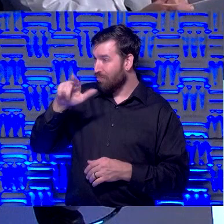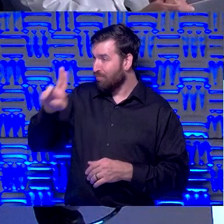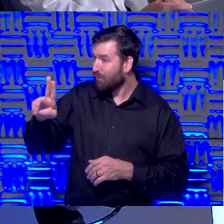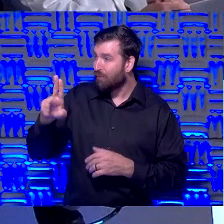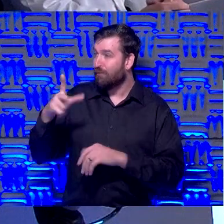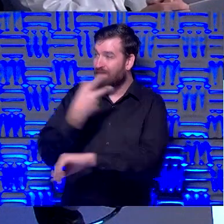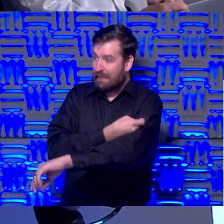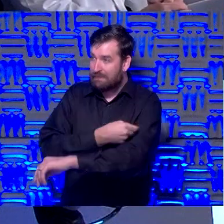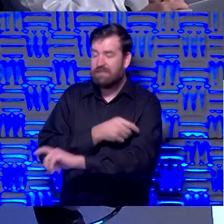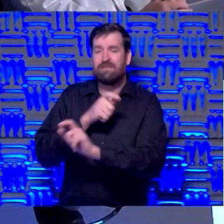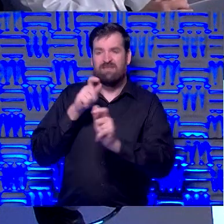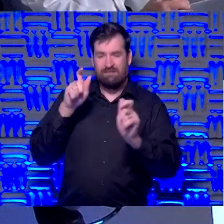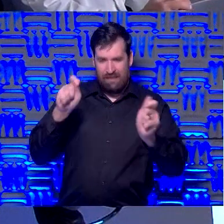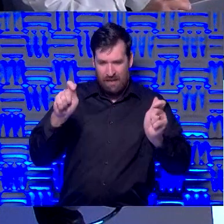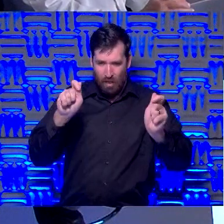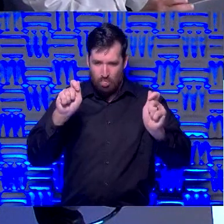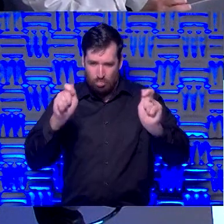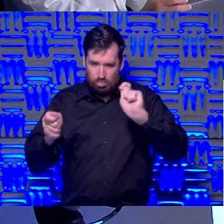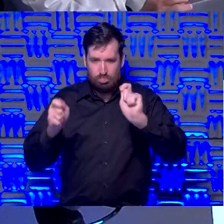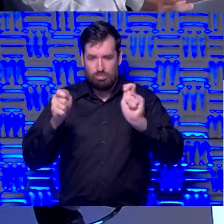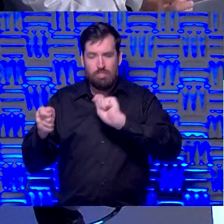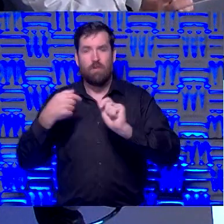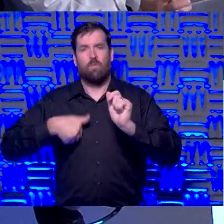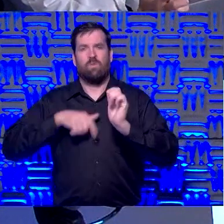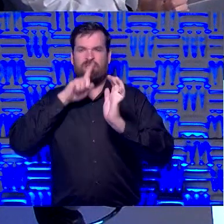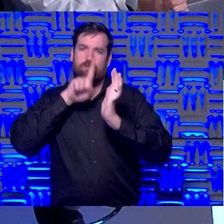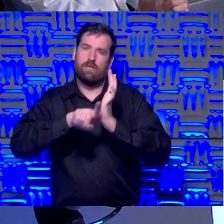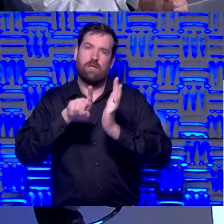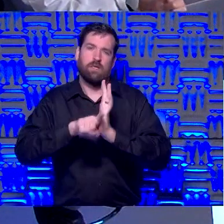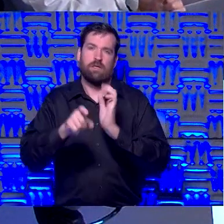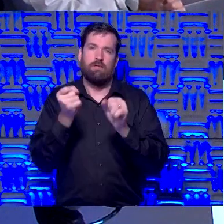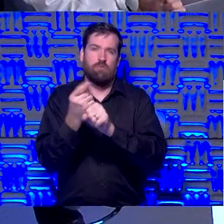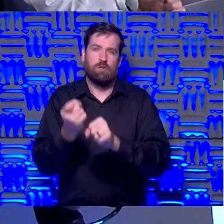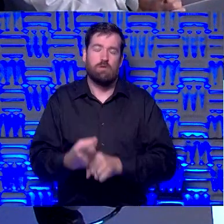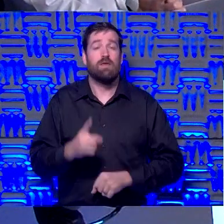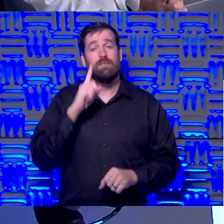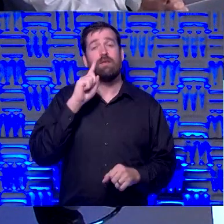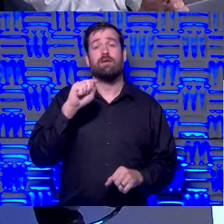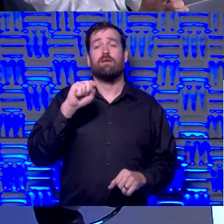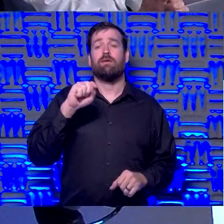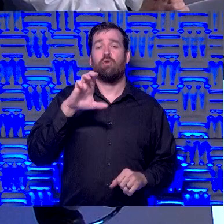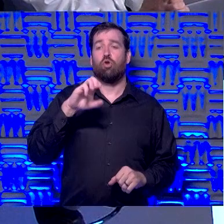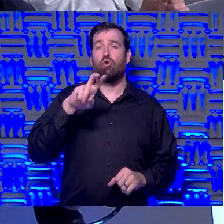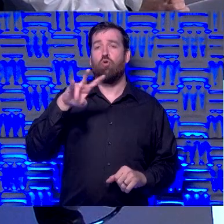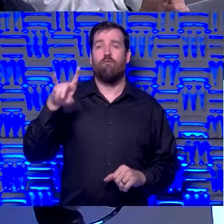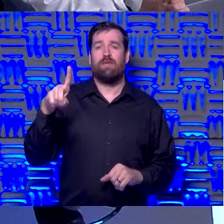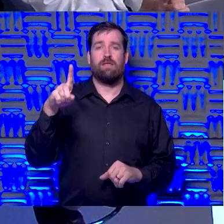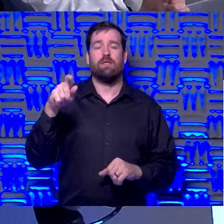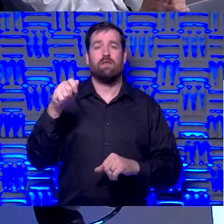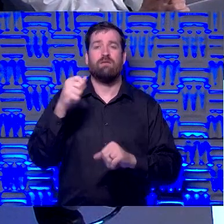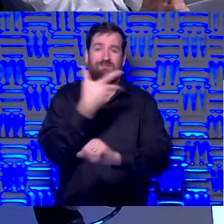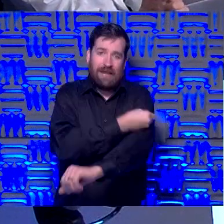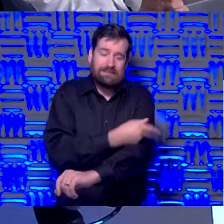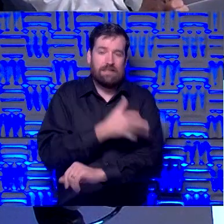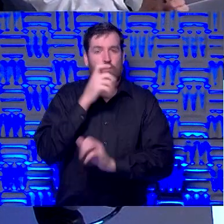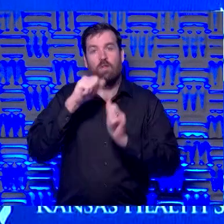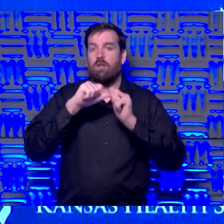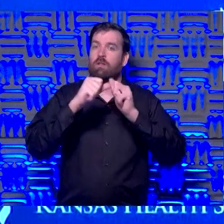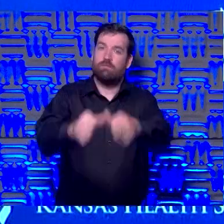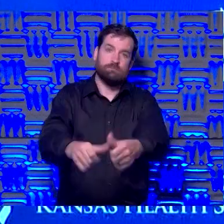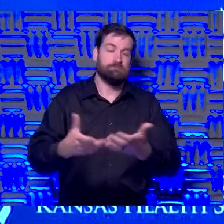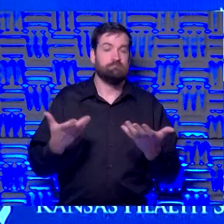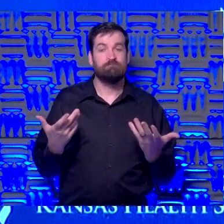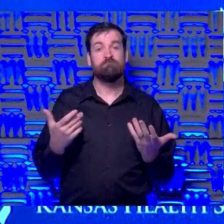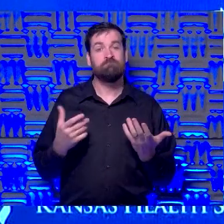the Yes. thing can shift just a little bit, and Yeah. we study it every year. So I think this COVID vaccine is going to be around. I think it's going to be around to stay, and Yeah. I think it's going to